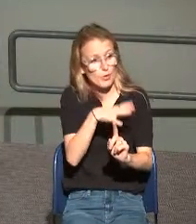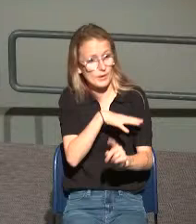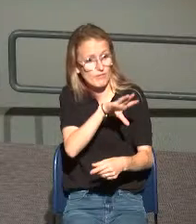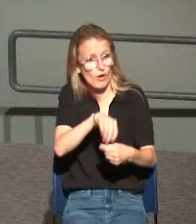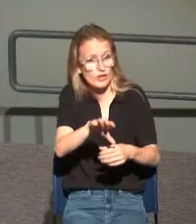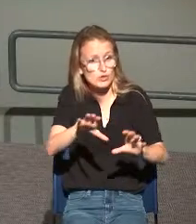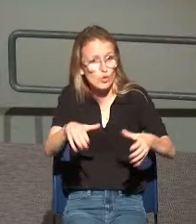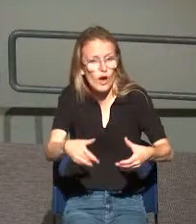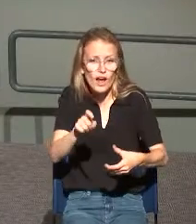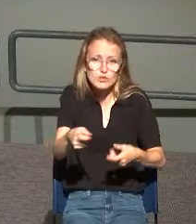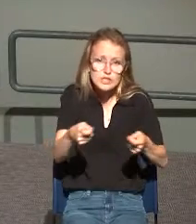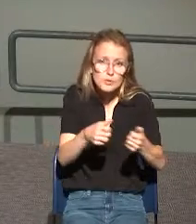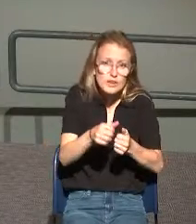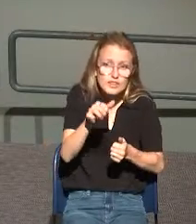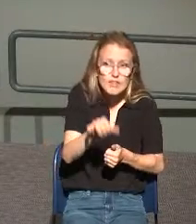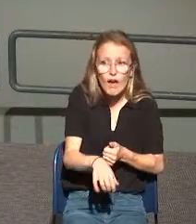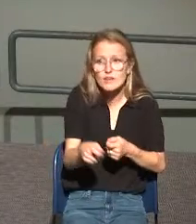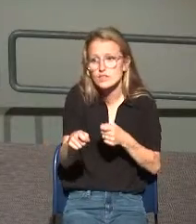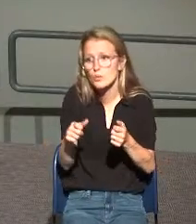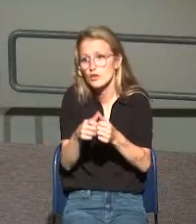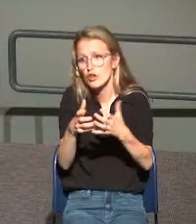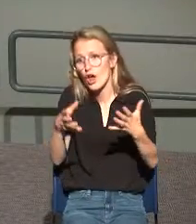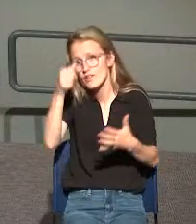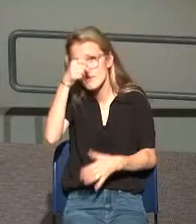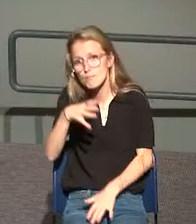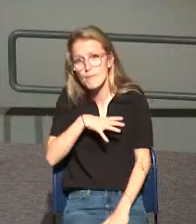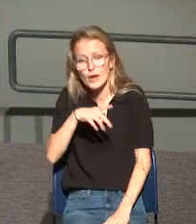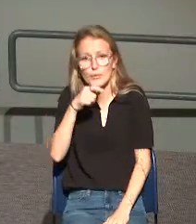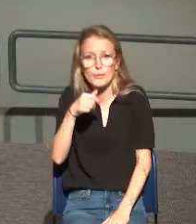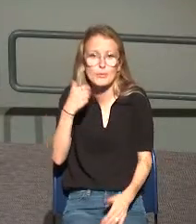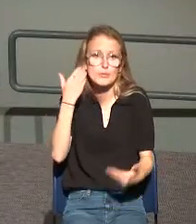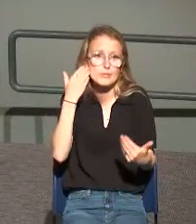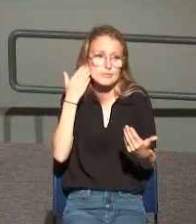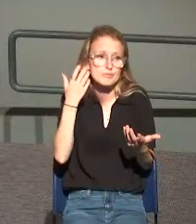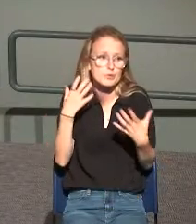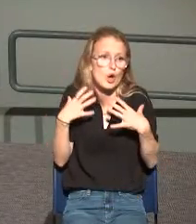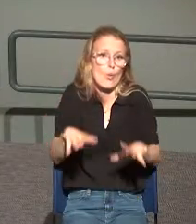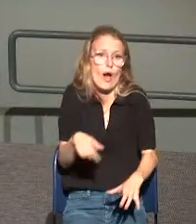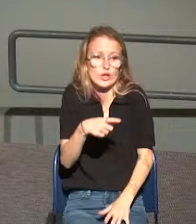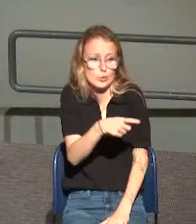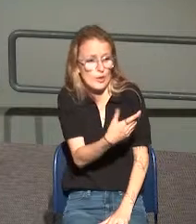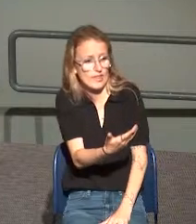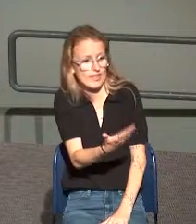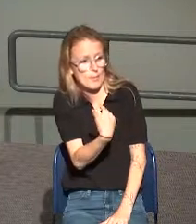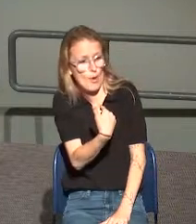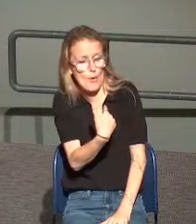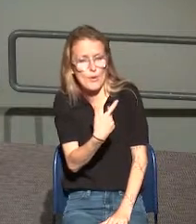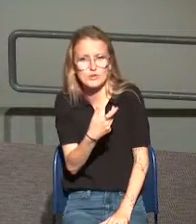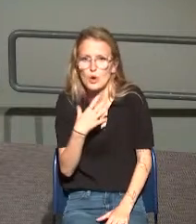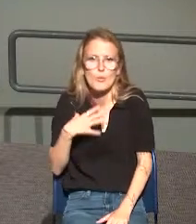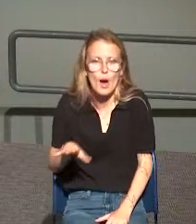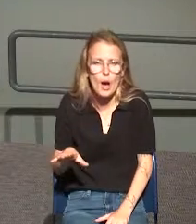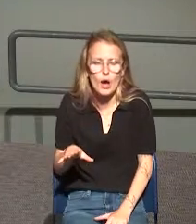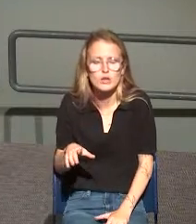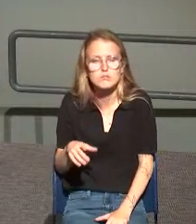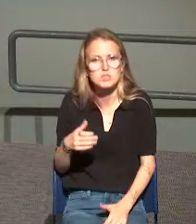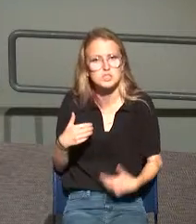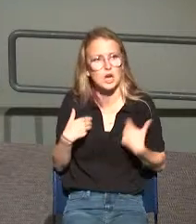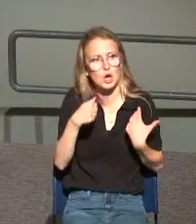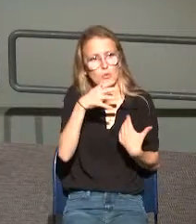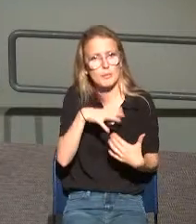to deal with that, still having to deal with a lot of men who didn't necessarily want them there. But for women, young women coming in